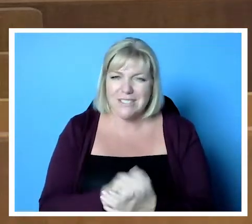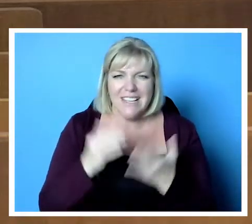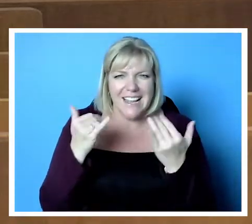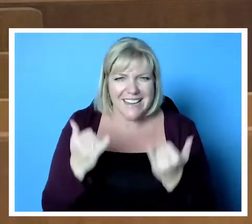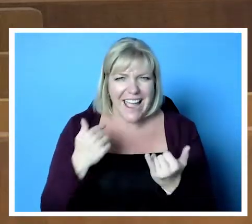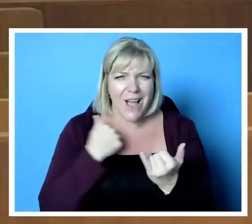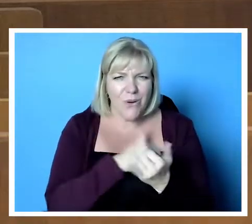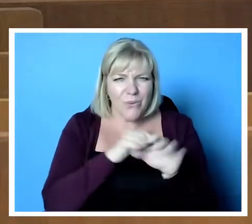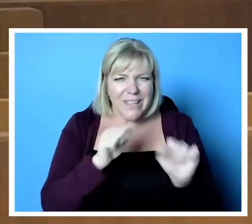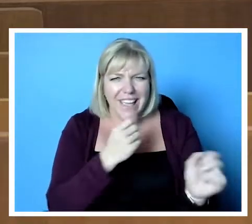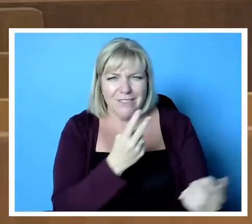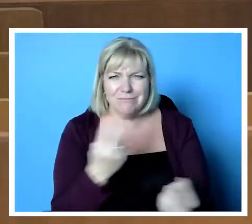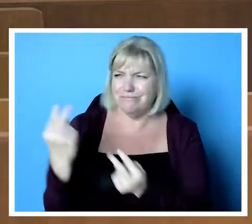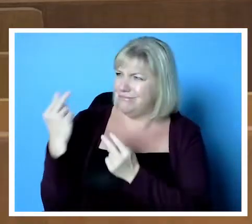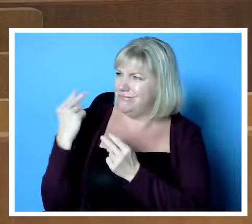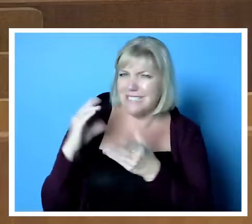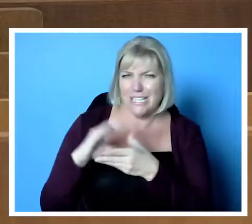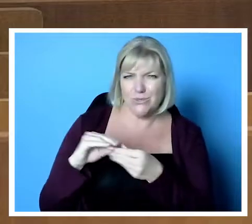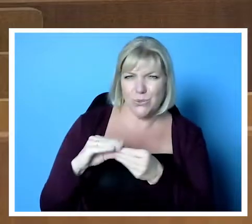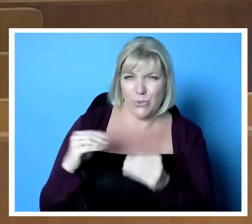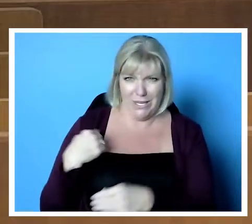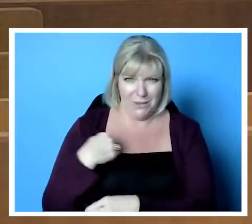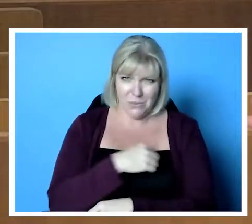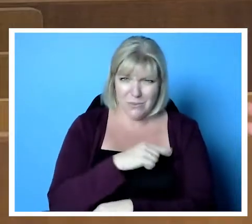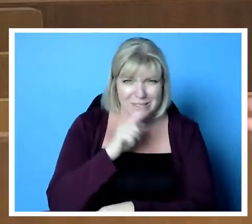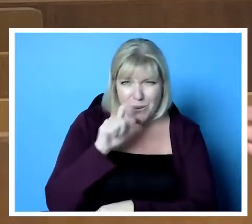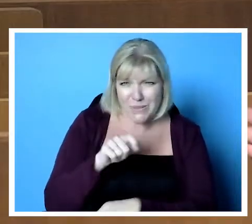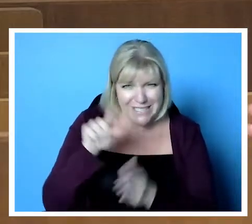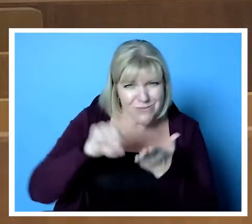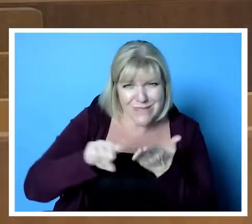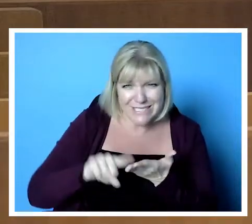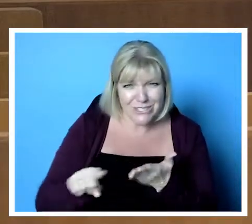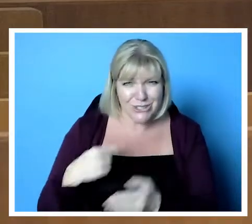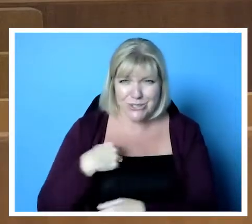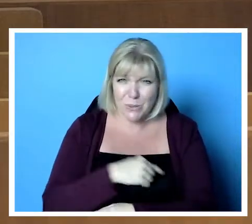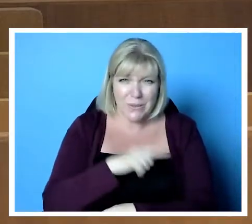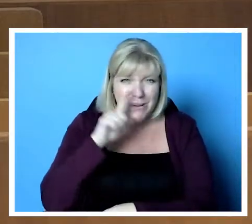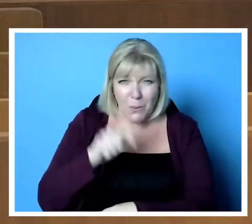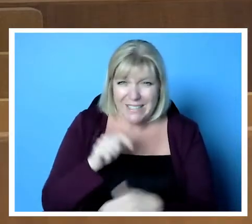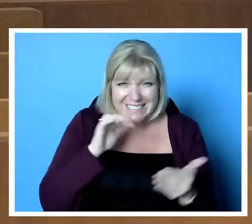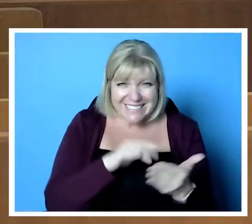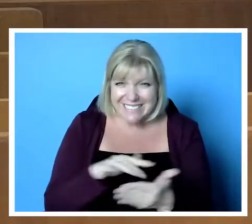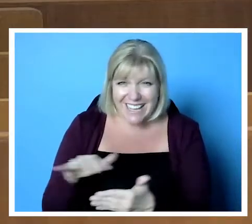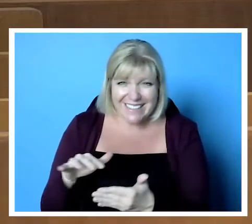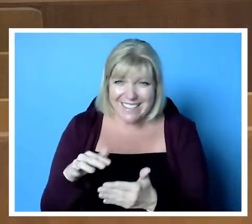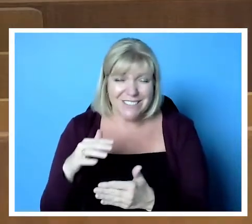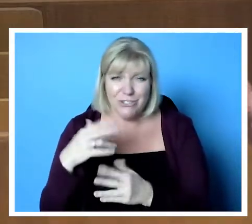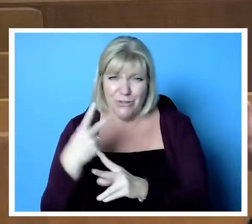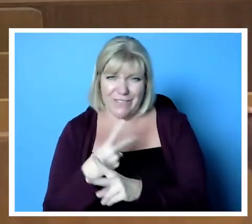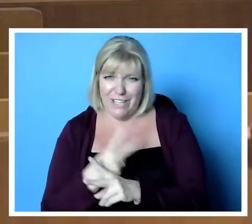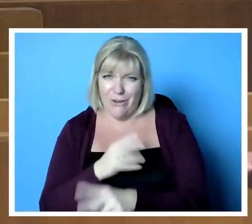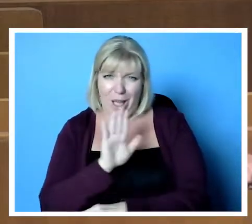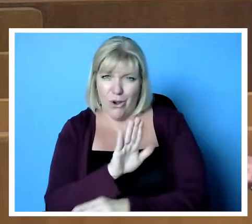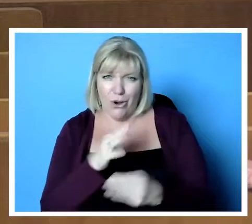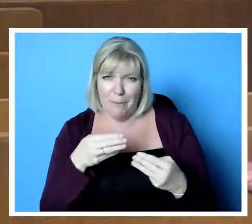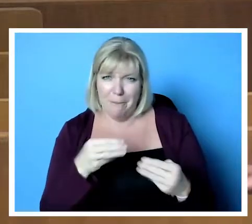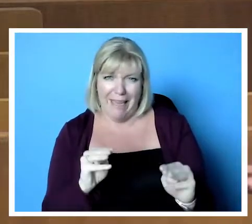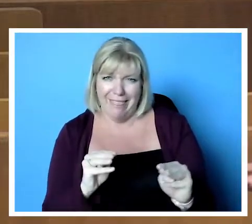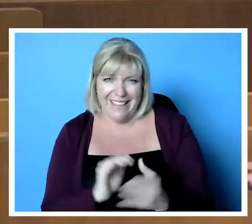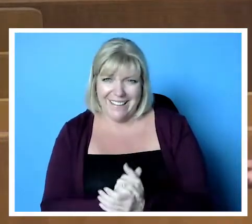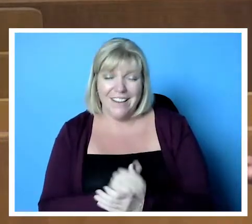say, we don't need extensive research and studies to discover her method. Her method was